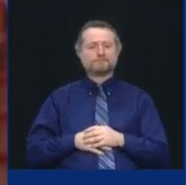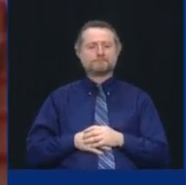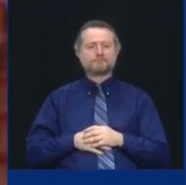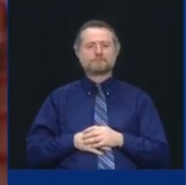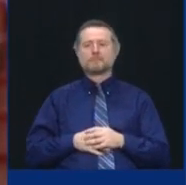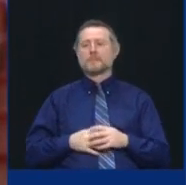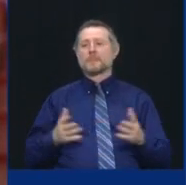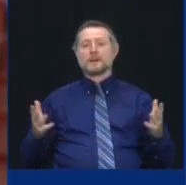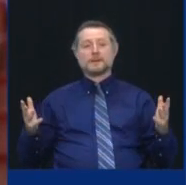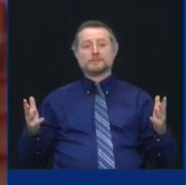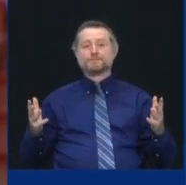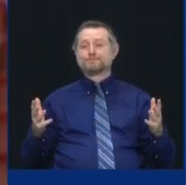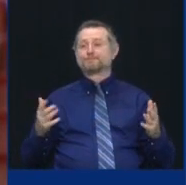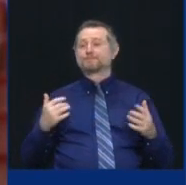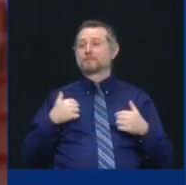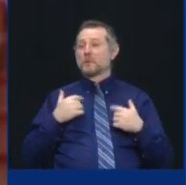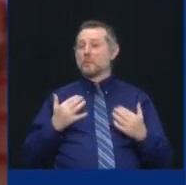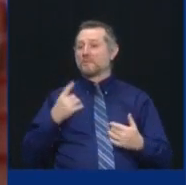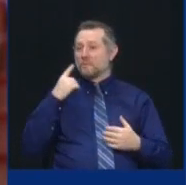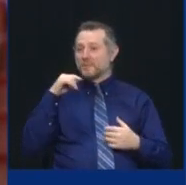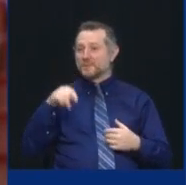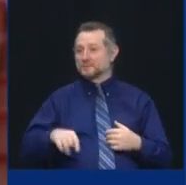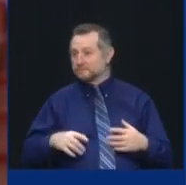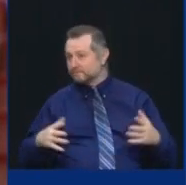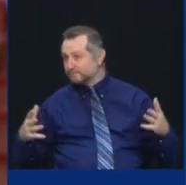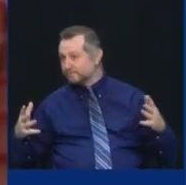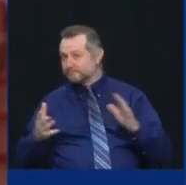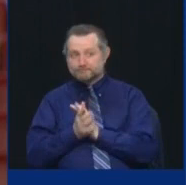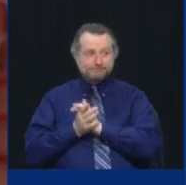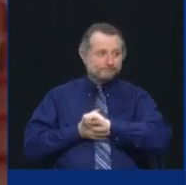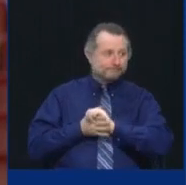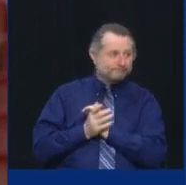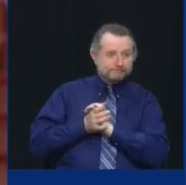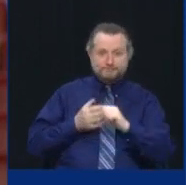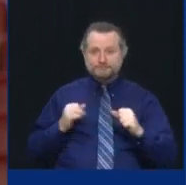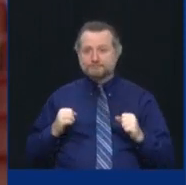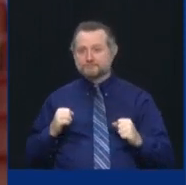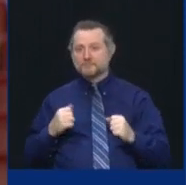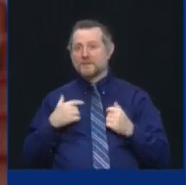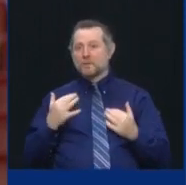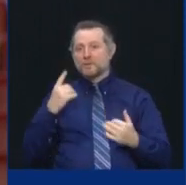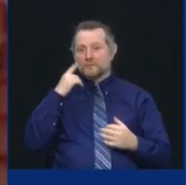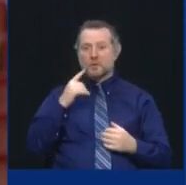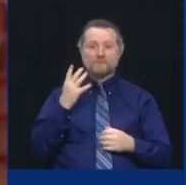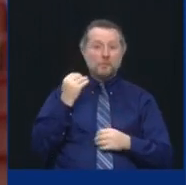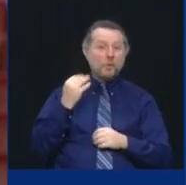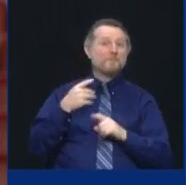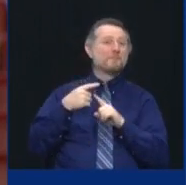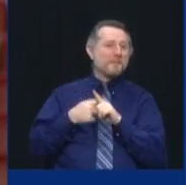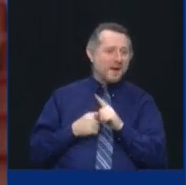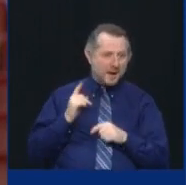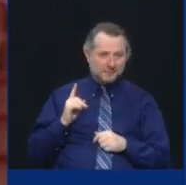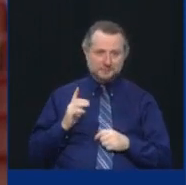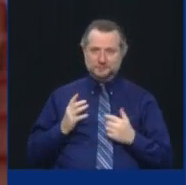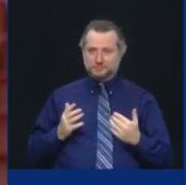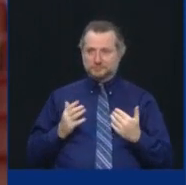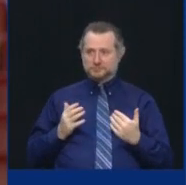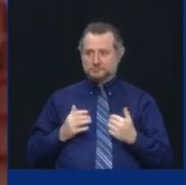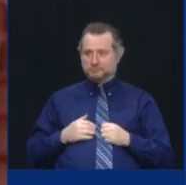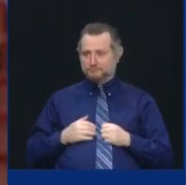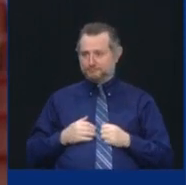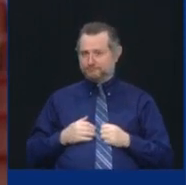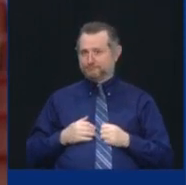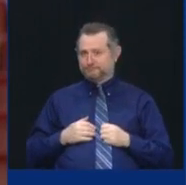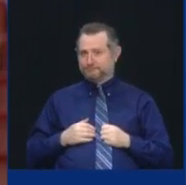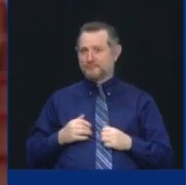This is what we've been waiting for. been waiting for 14 months for this. I